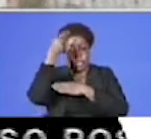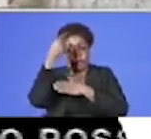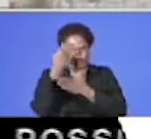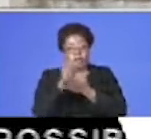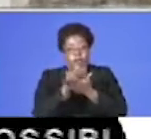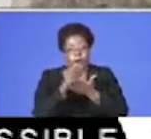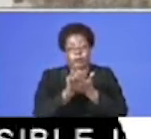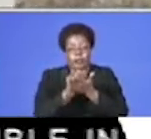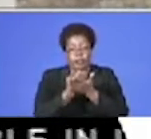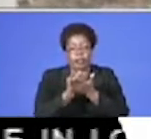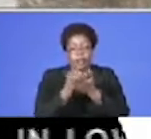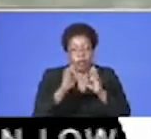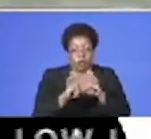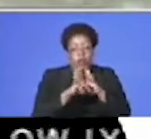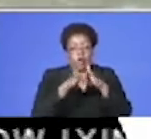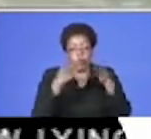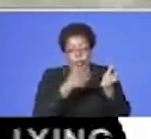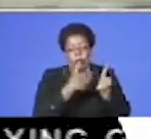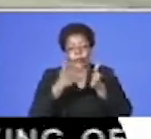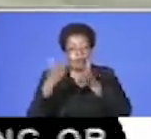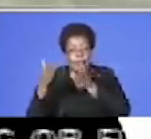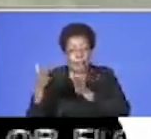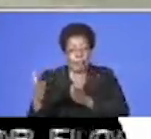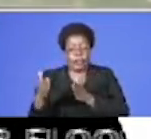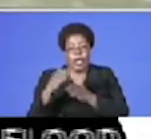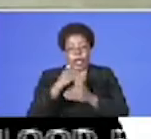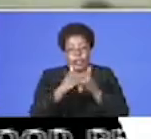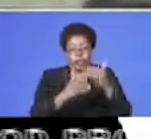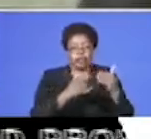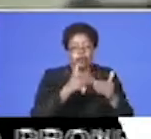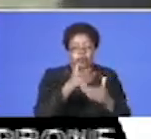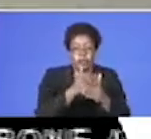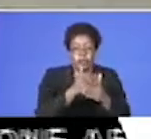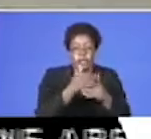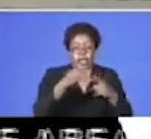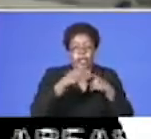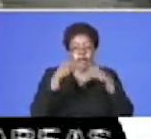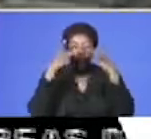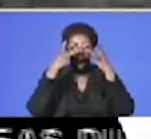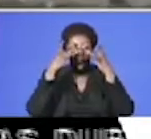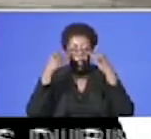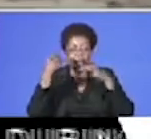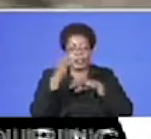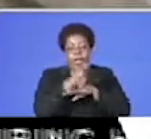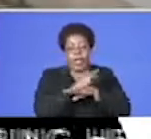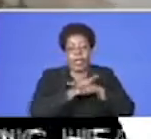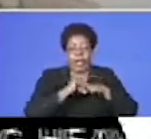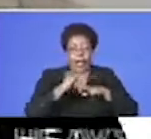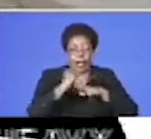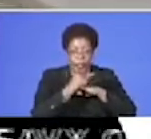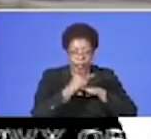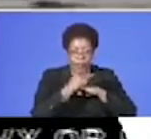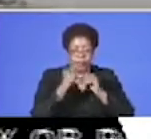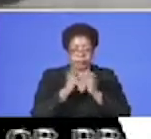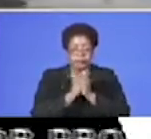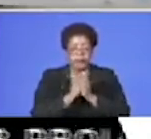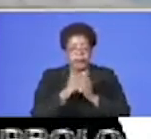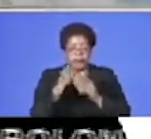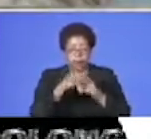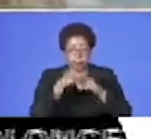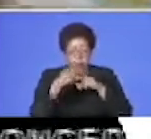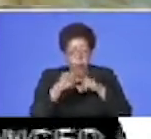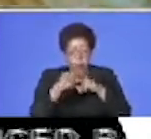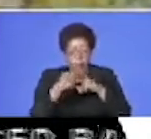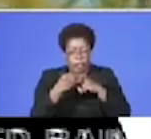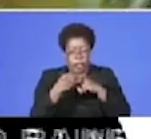economy reopening plan, and a signal of progress made, especially for Cat Islanders, eager to take advantage of one specific